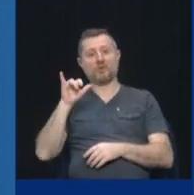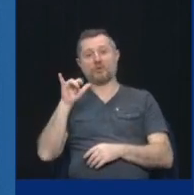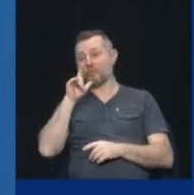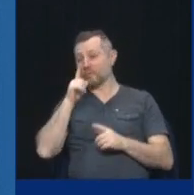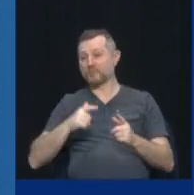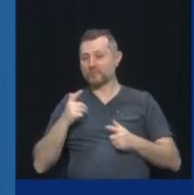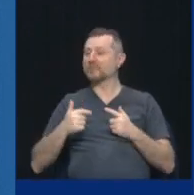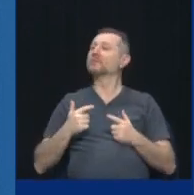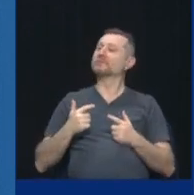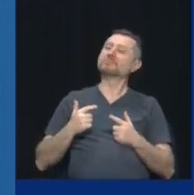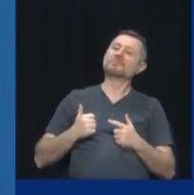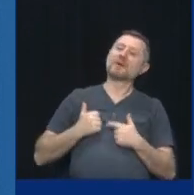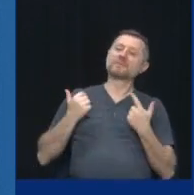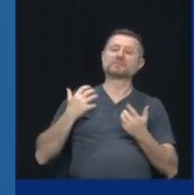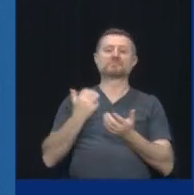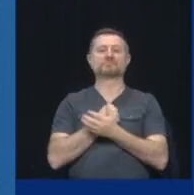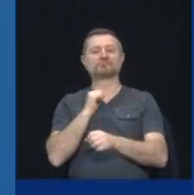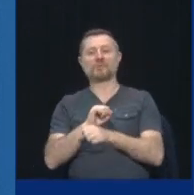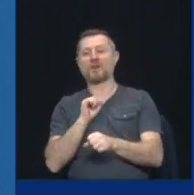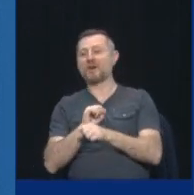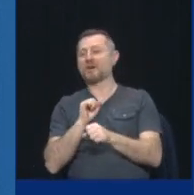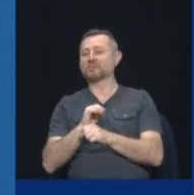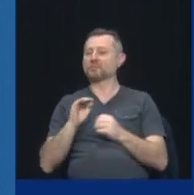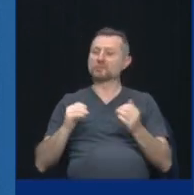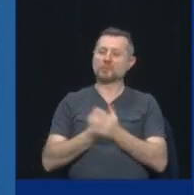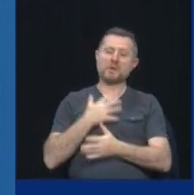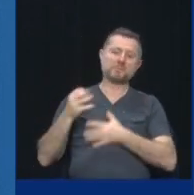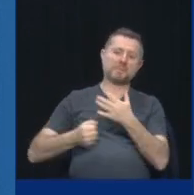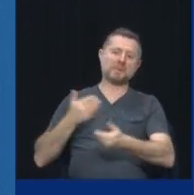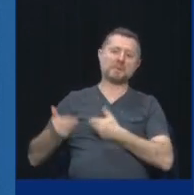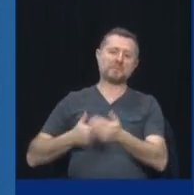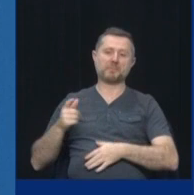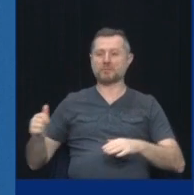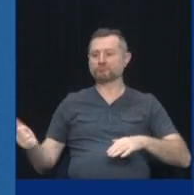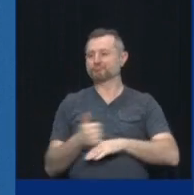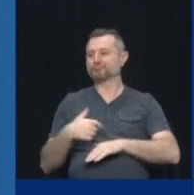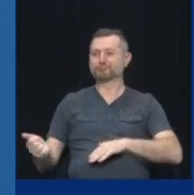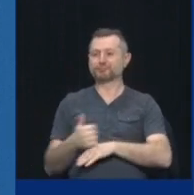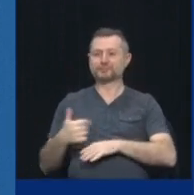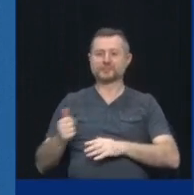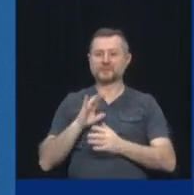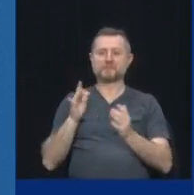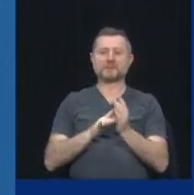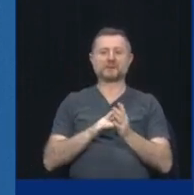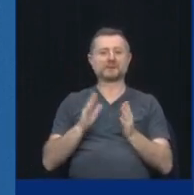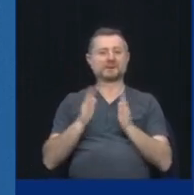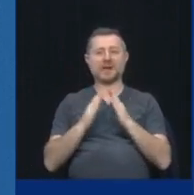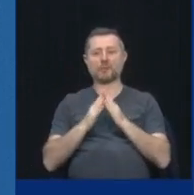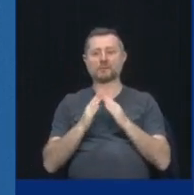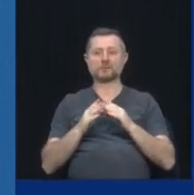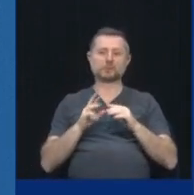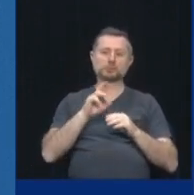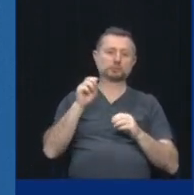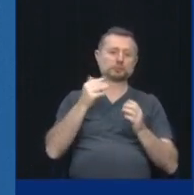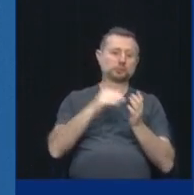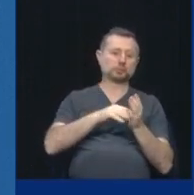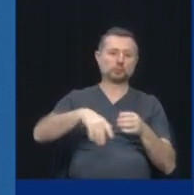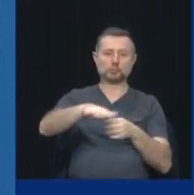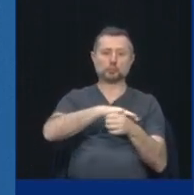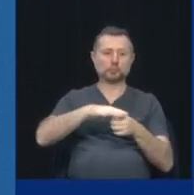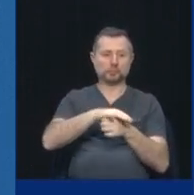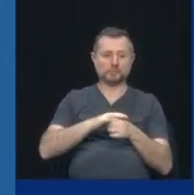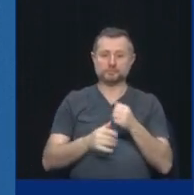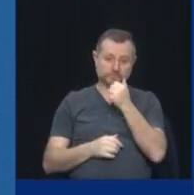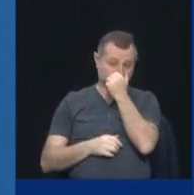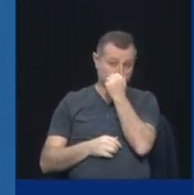job growth around Grand Central Terminal in the wake of the East Midtown rezoning. Better reverse commuting options from New York City to Long